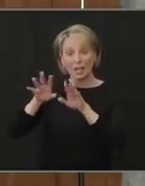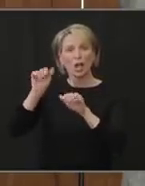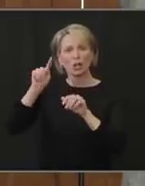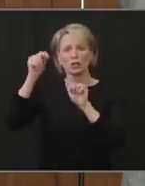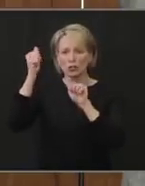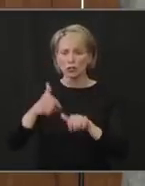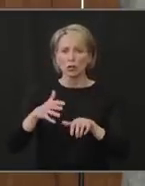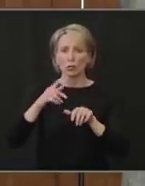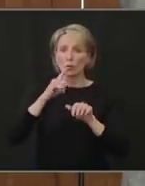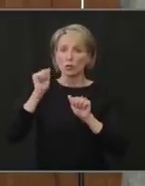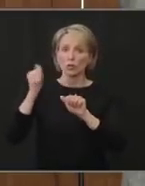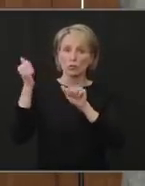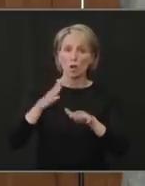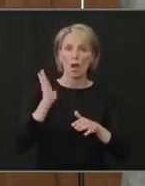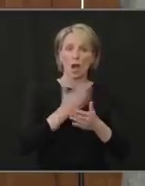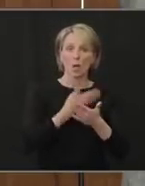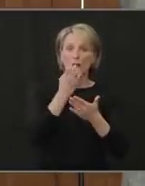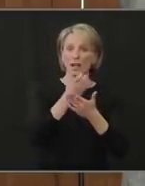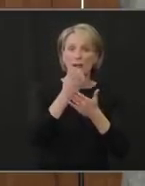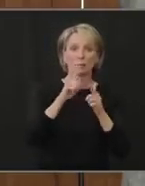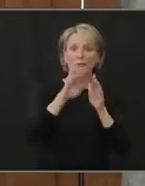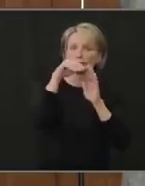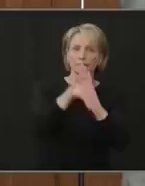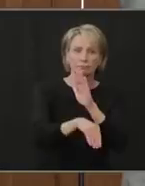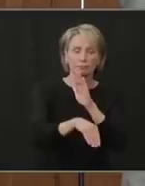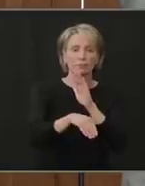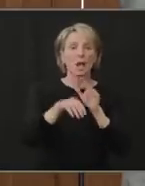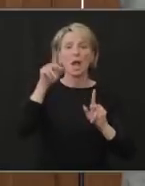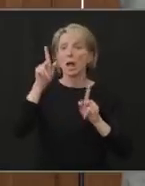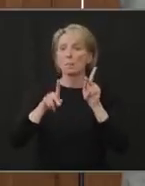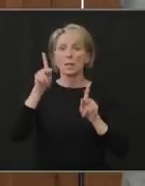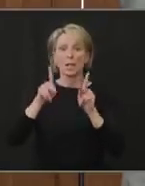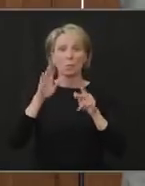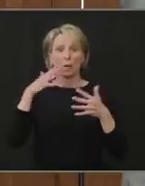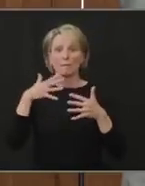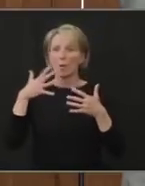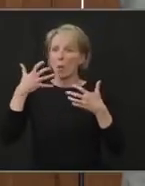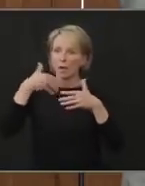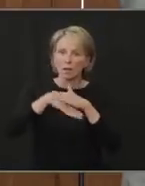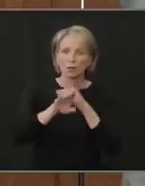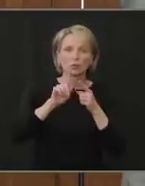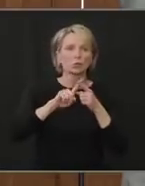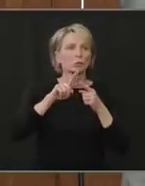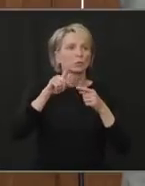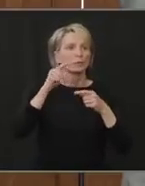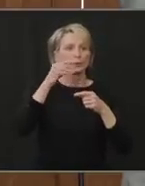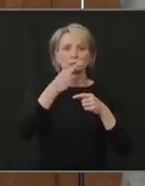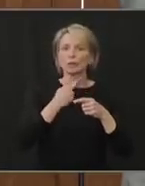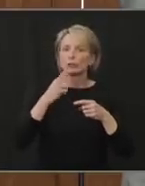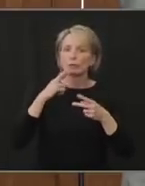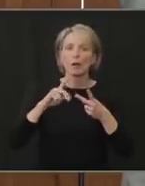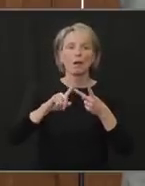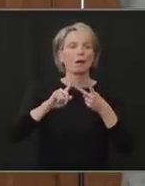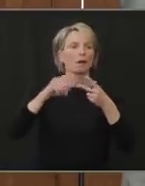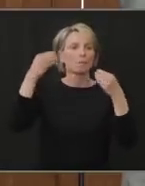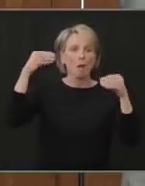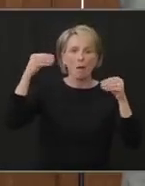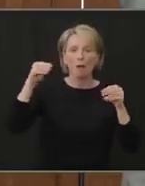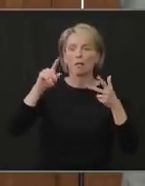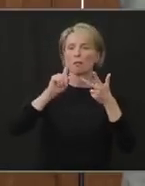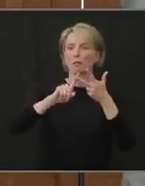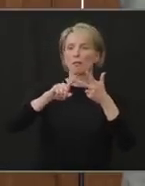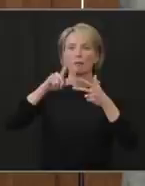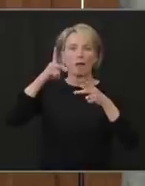to do it. People are not going to want to go to restaurants or malls or barber shops or baseball